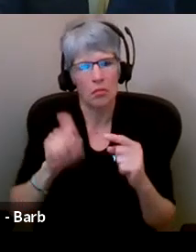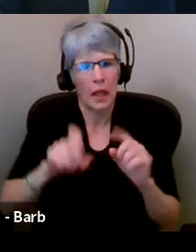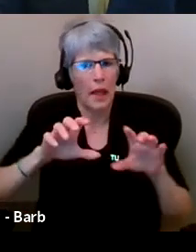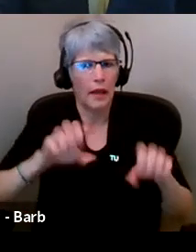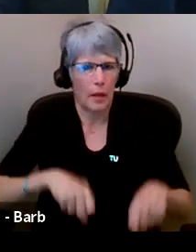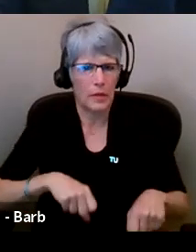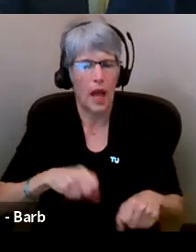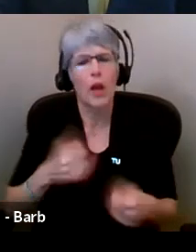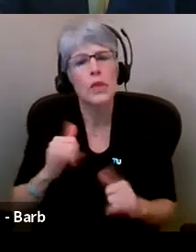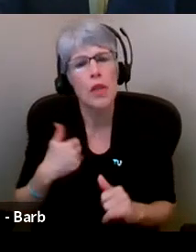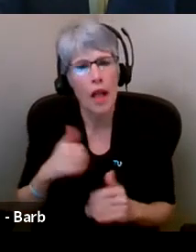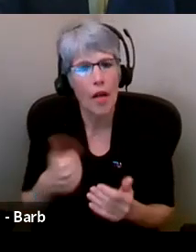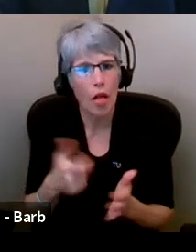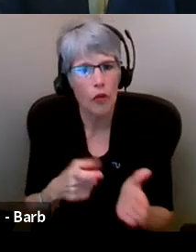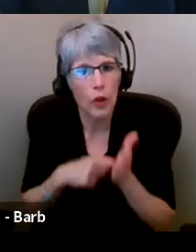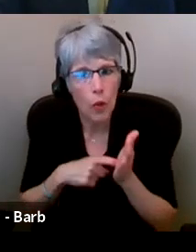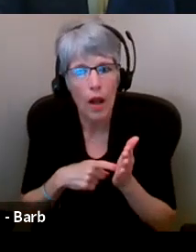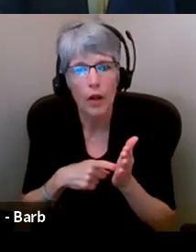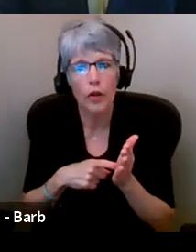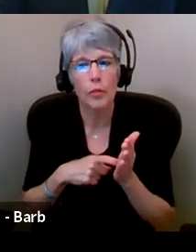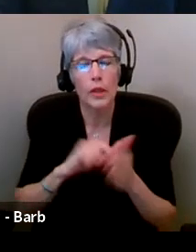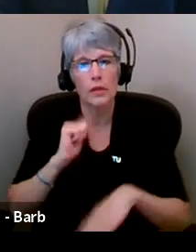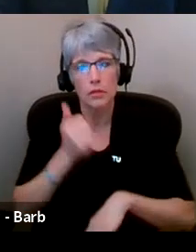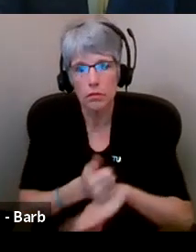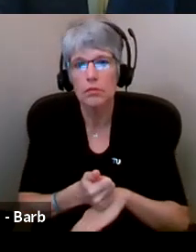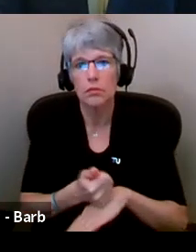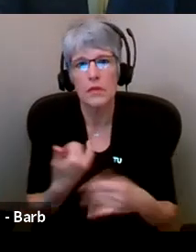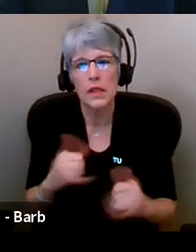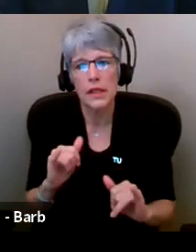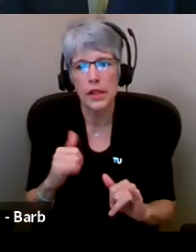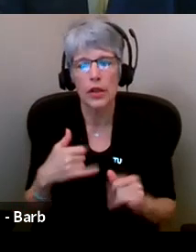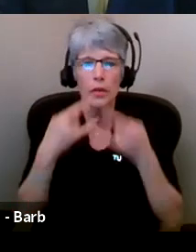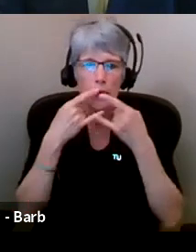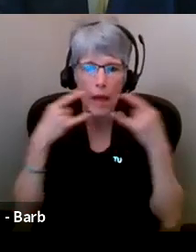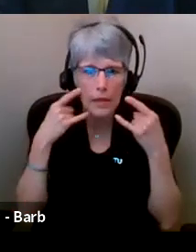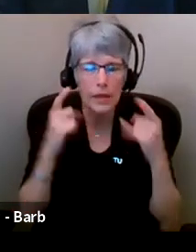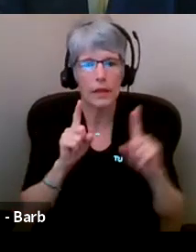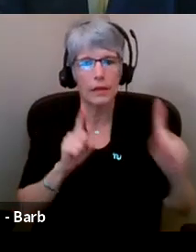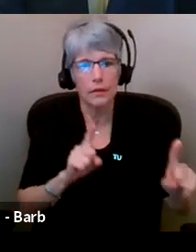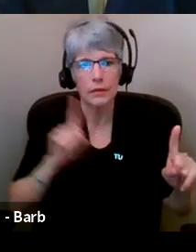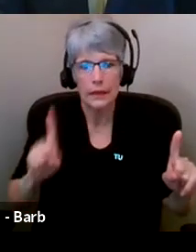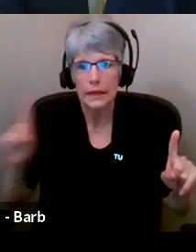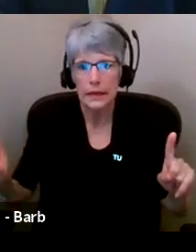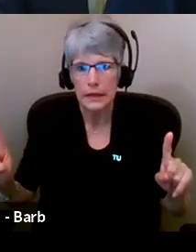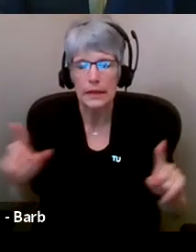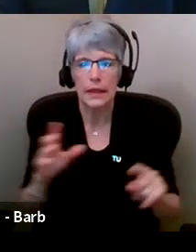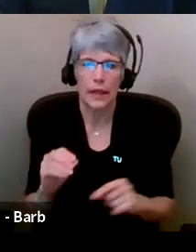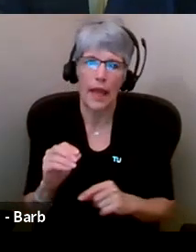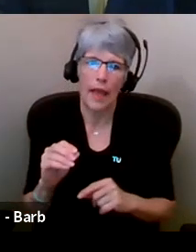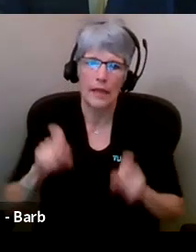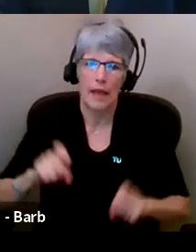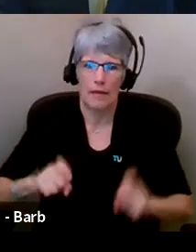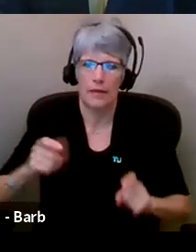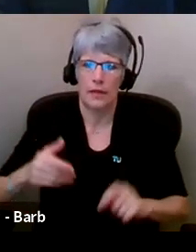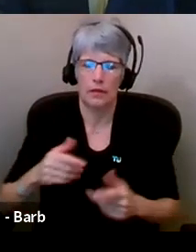all the other requirements and signs in place, so we're still going to be doing the masking, the distancing, and everything else, including sentinel testing. So the only thing